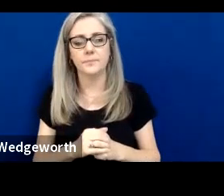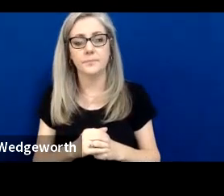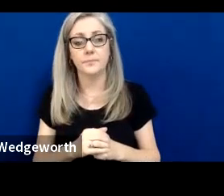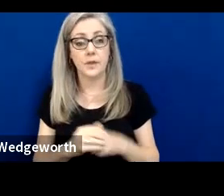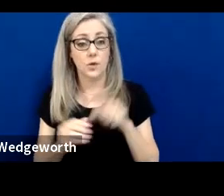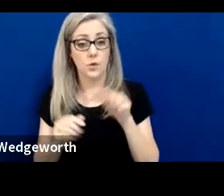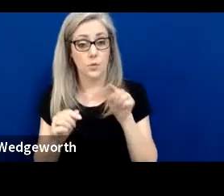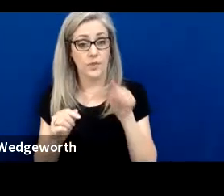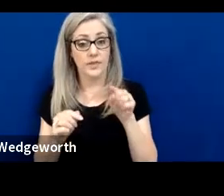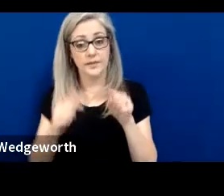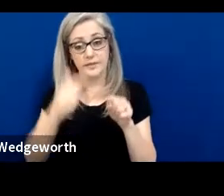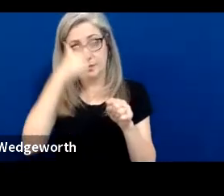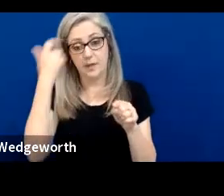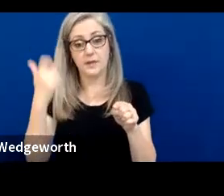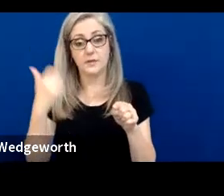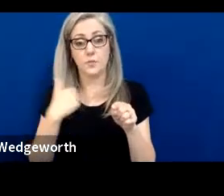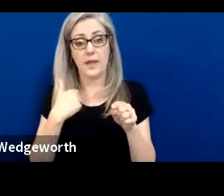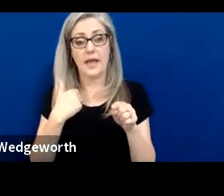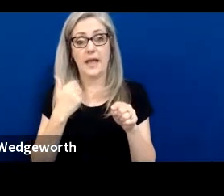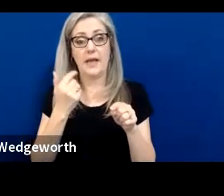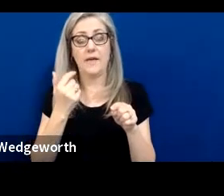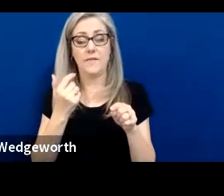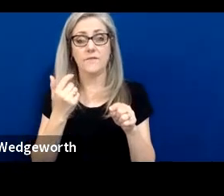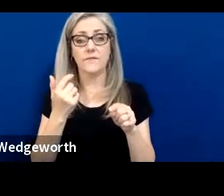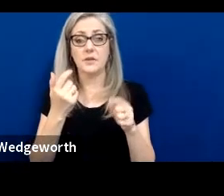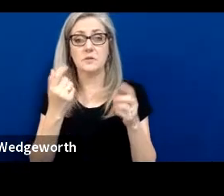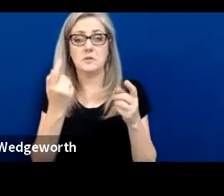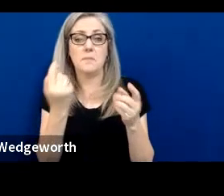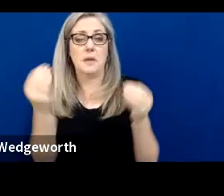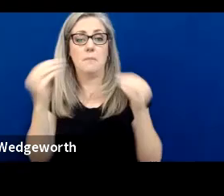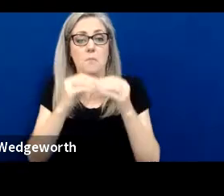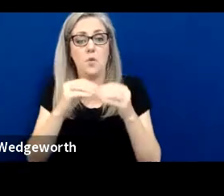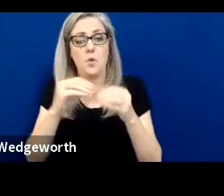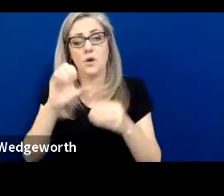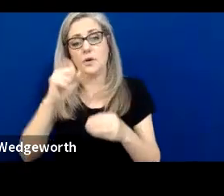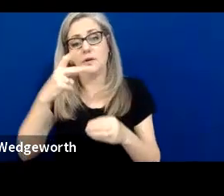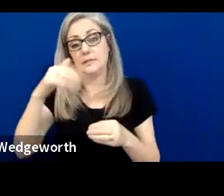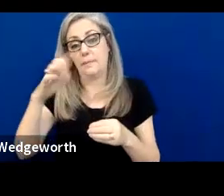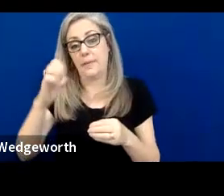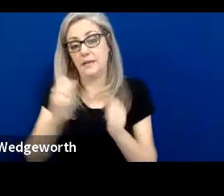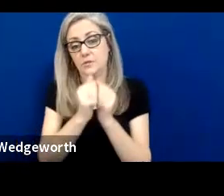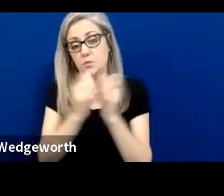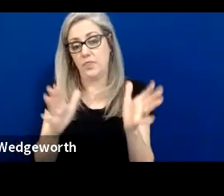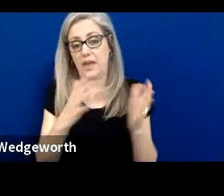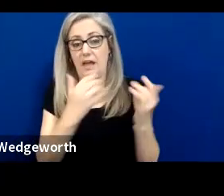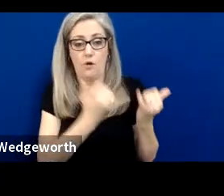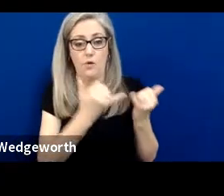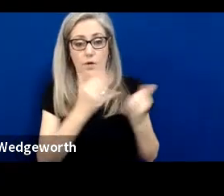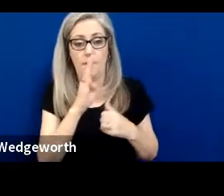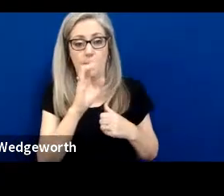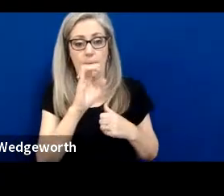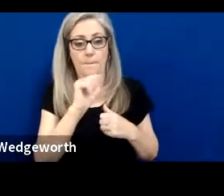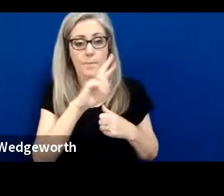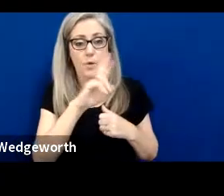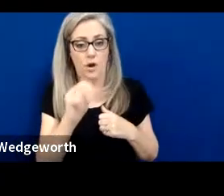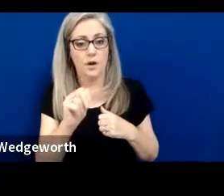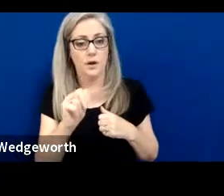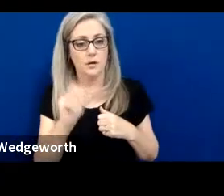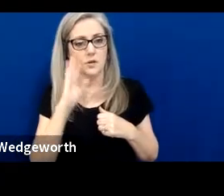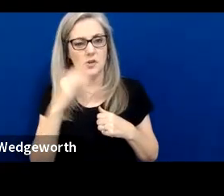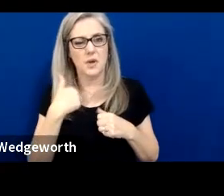because we do have a bit of a larger space without having that existing barn there, it would give us room to have